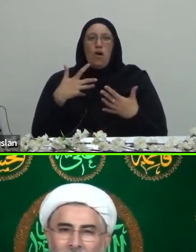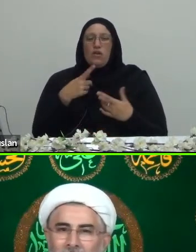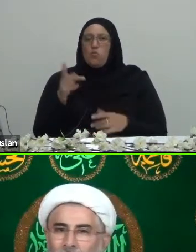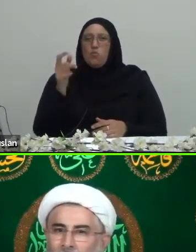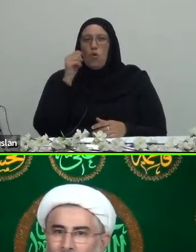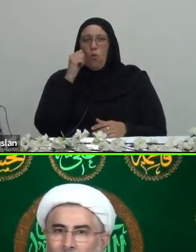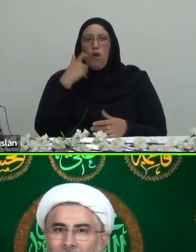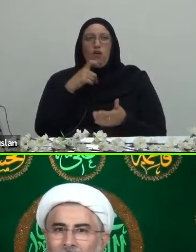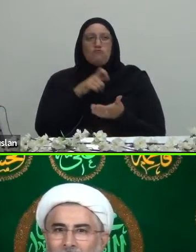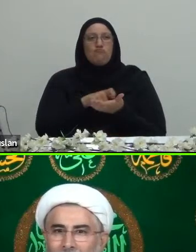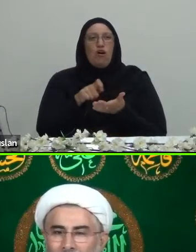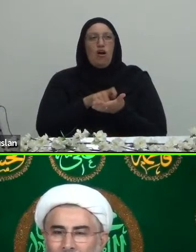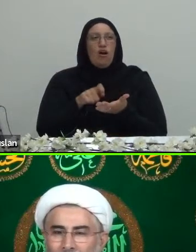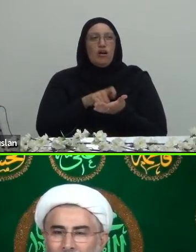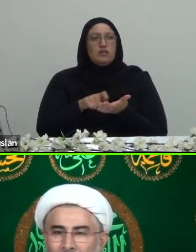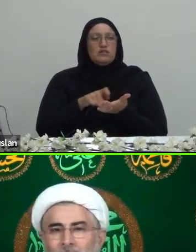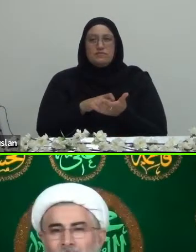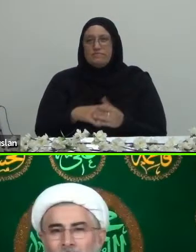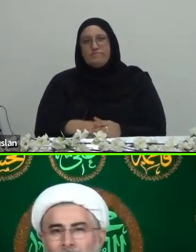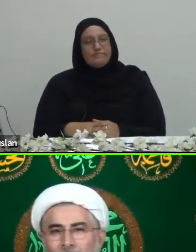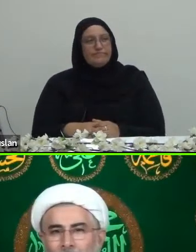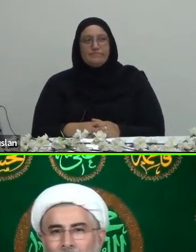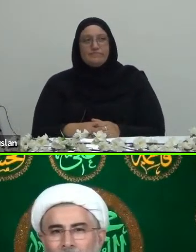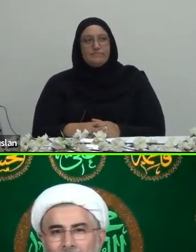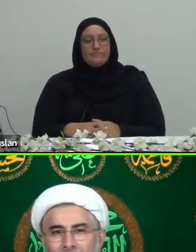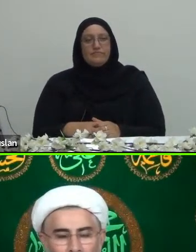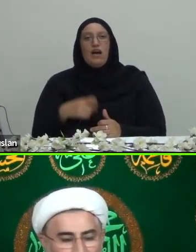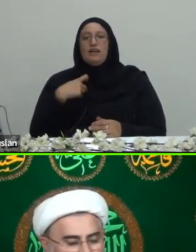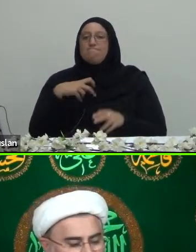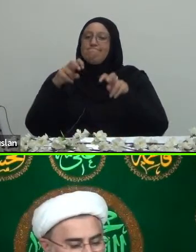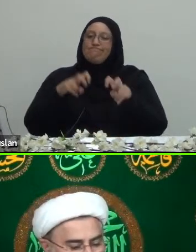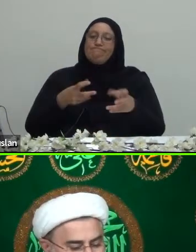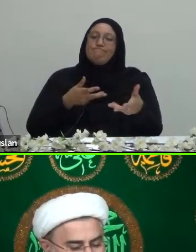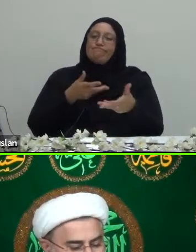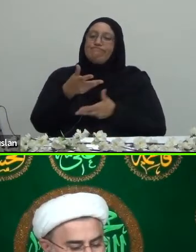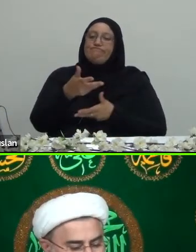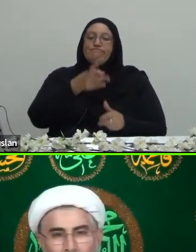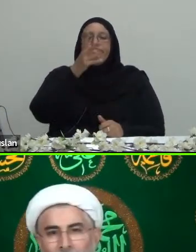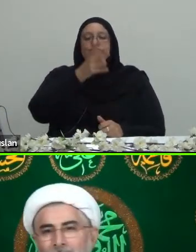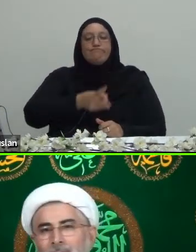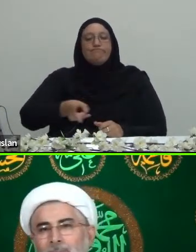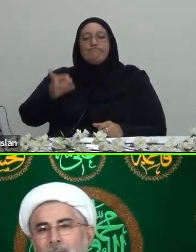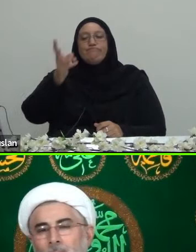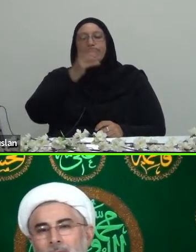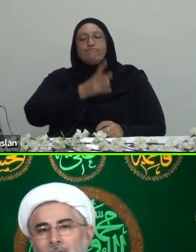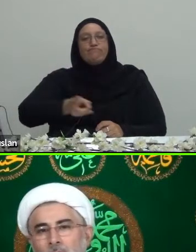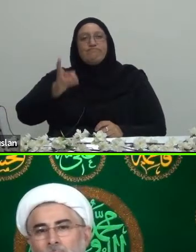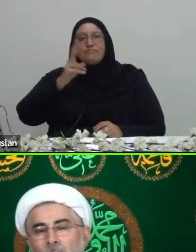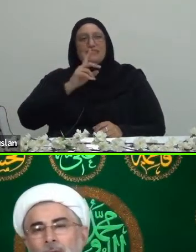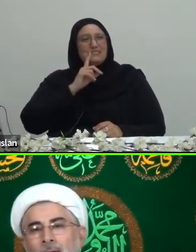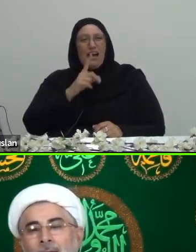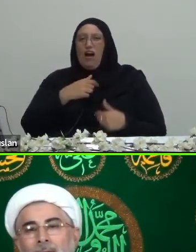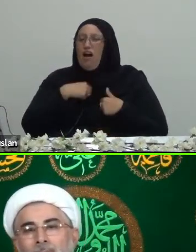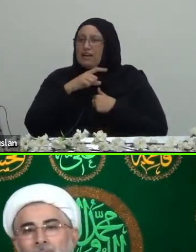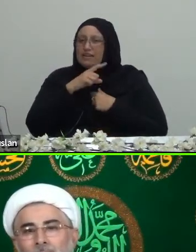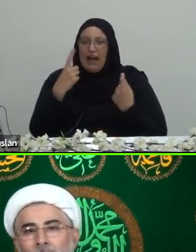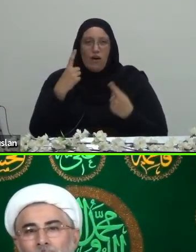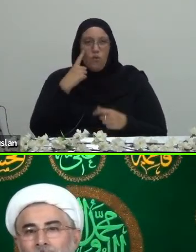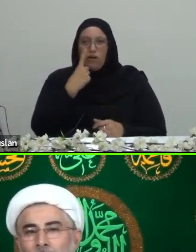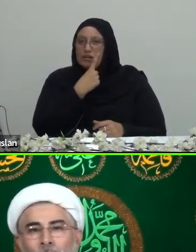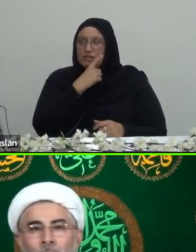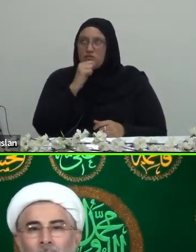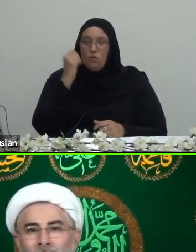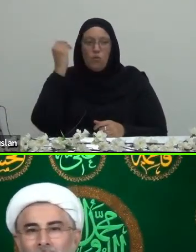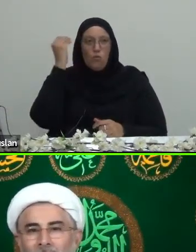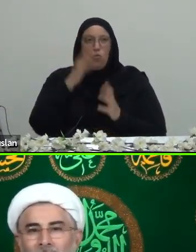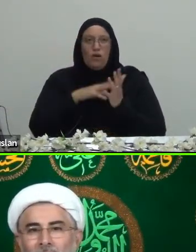that I've been sitting with so many clients when they come to me with preparing their will. I tell them that, look, I can be the witness to your will, and I don't